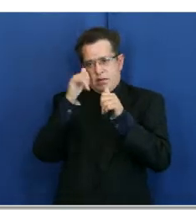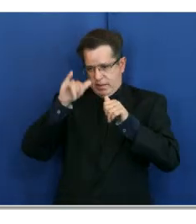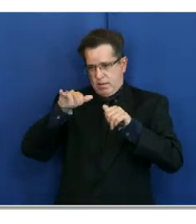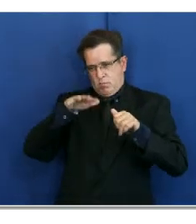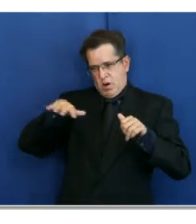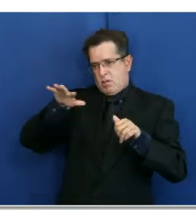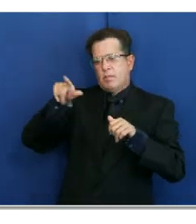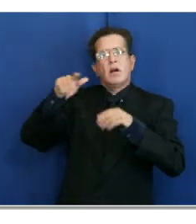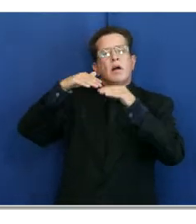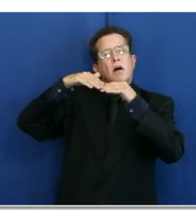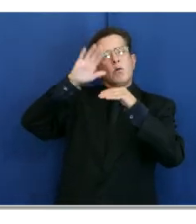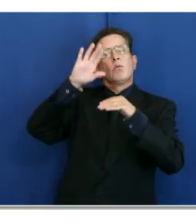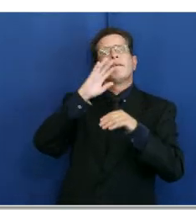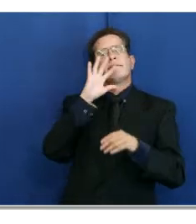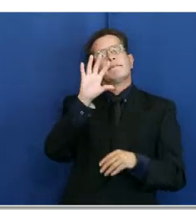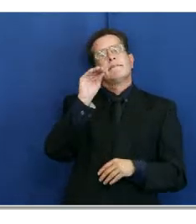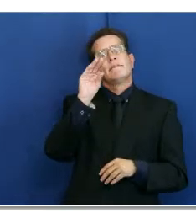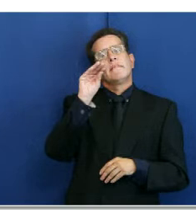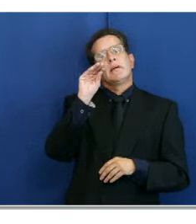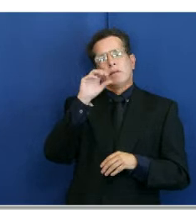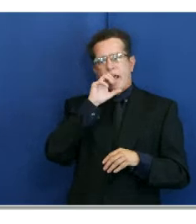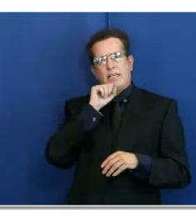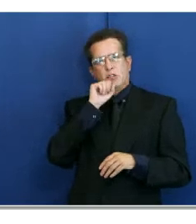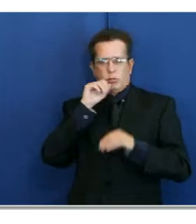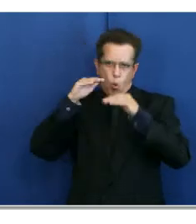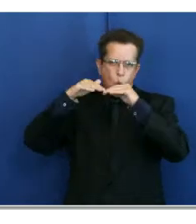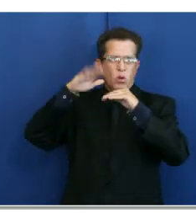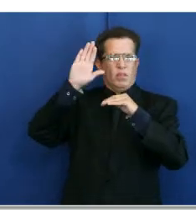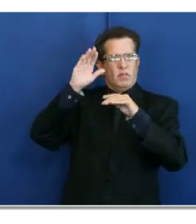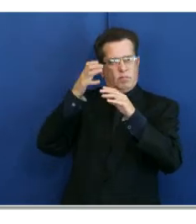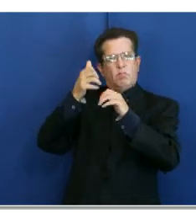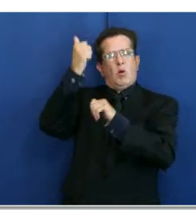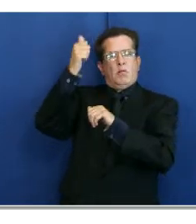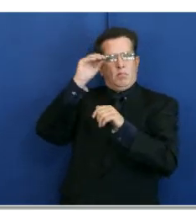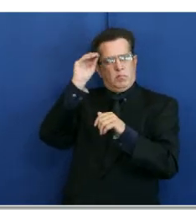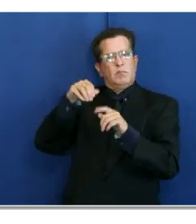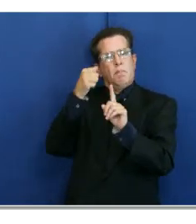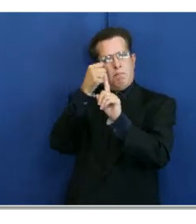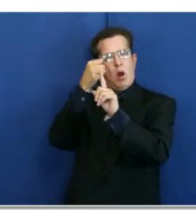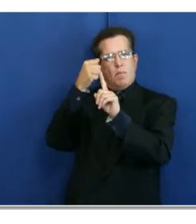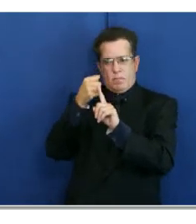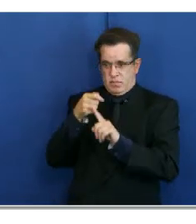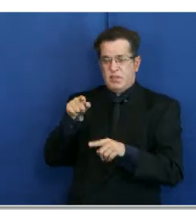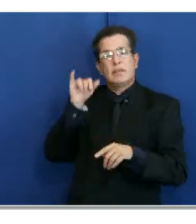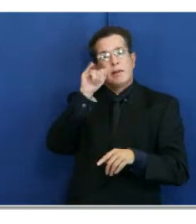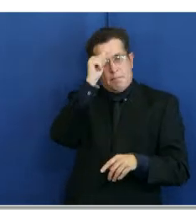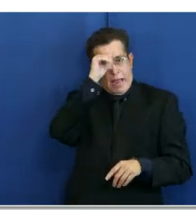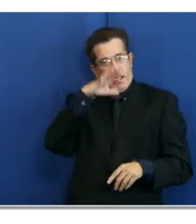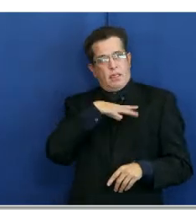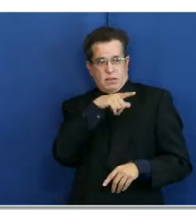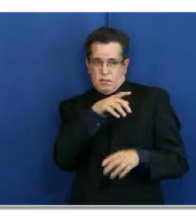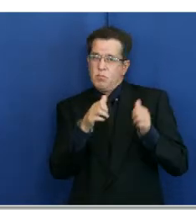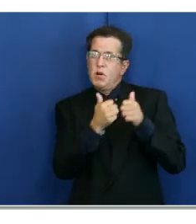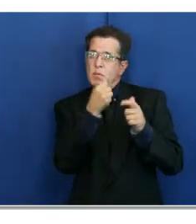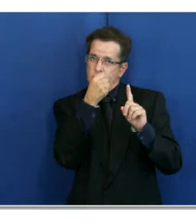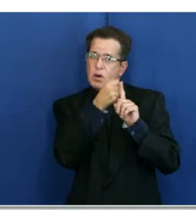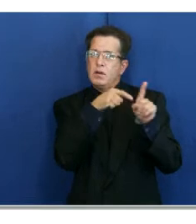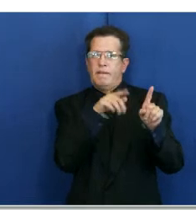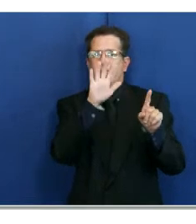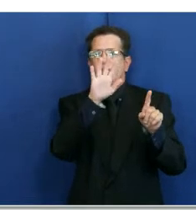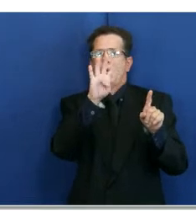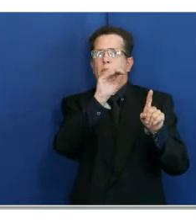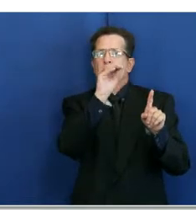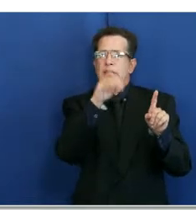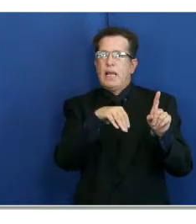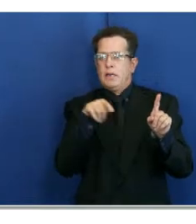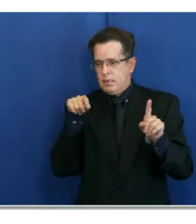individuals that are 50 years of age and older. Males represent the majority of those hospitalized at 54%.